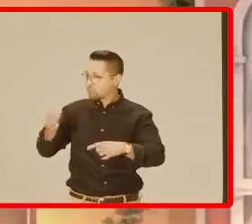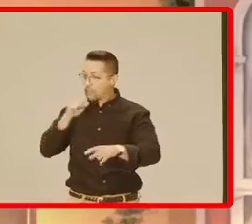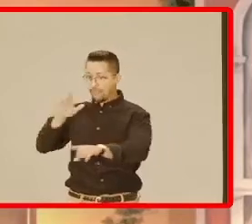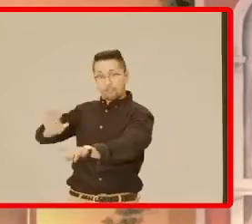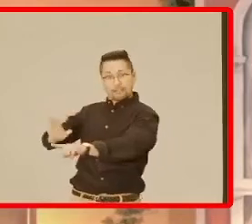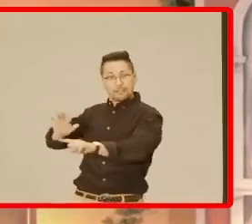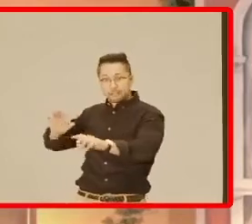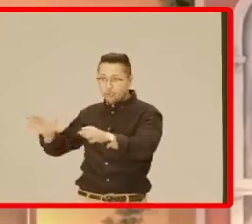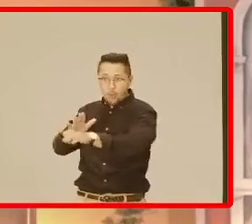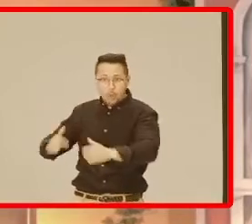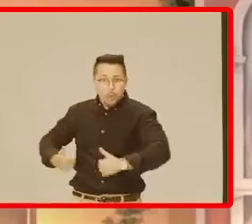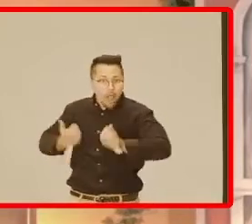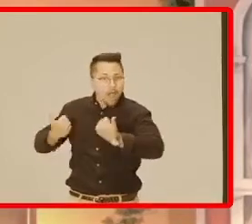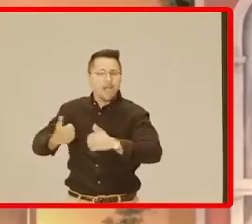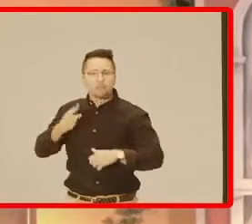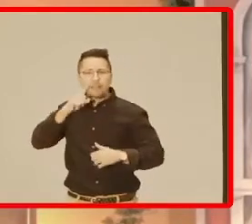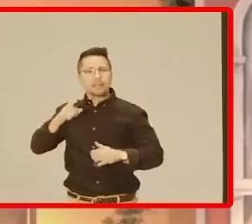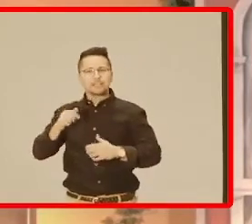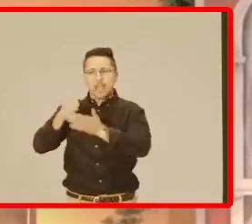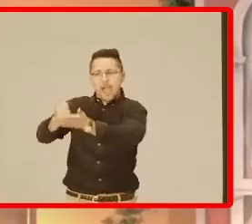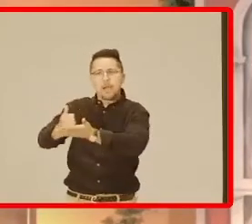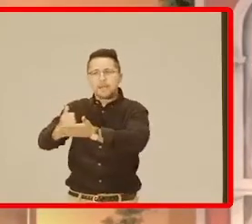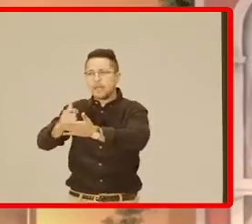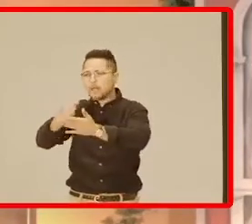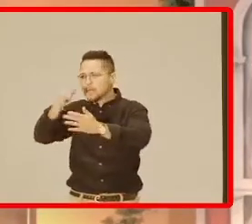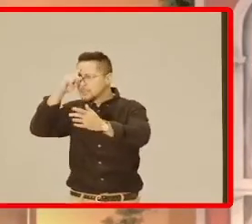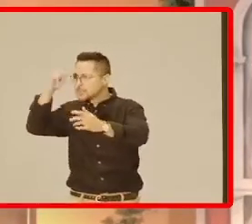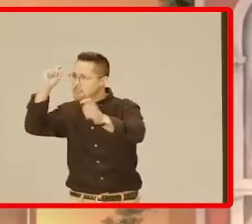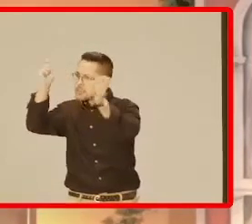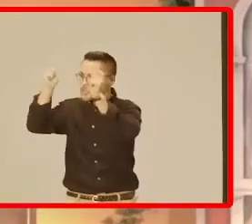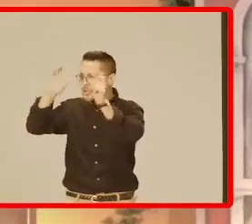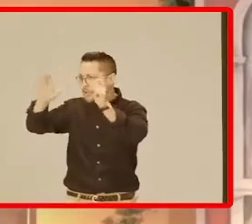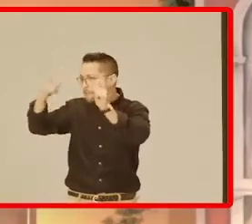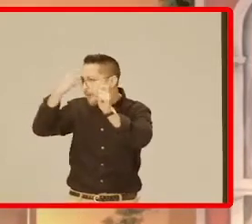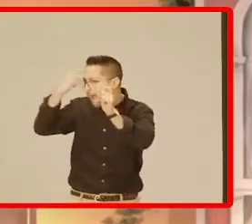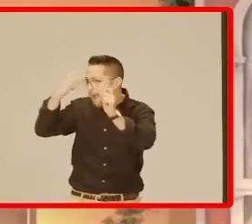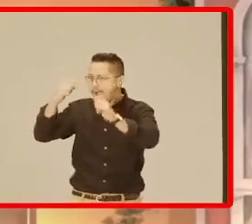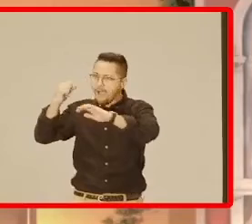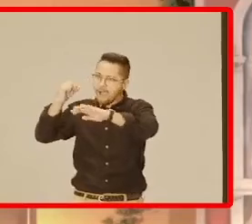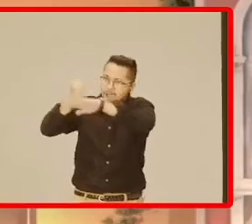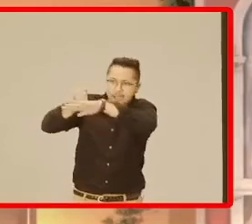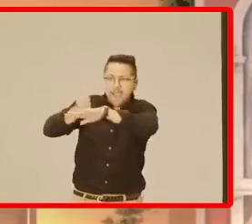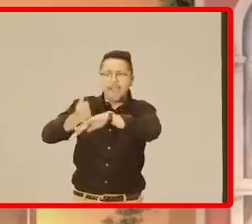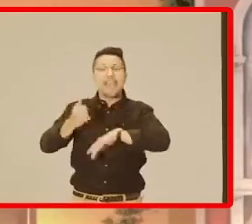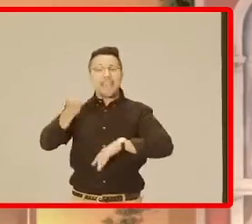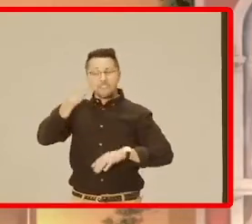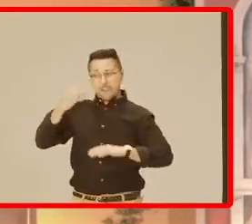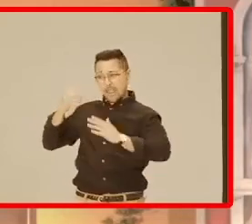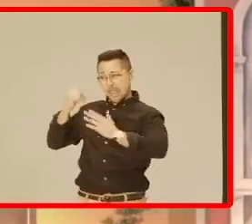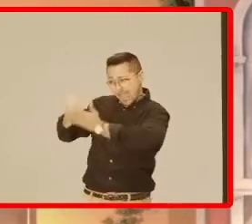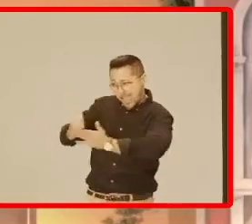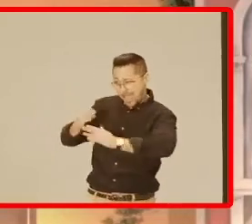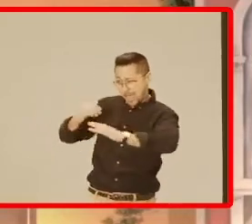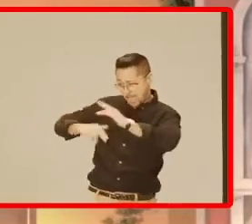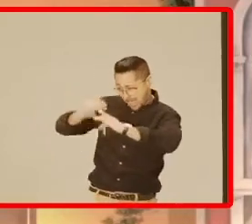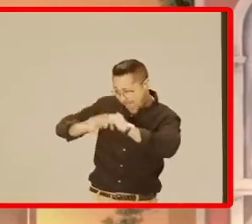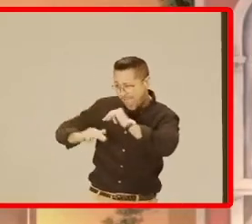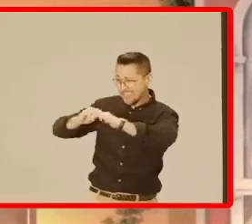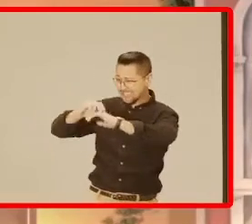really about helping Chris build his mind. And knowing that if we help build his mind, everything else will fall in